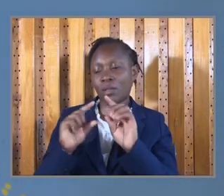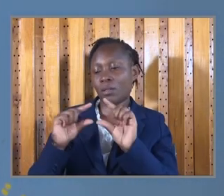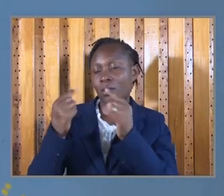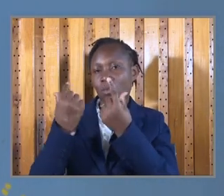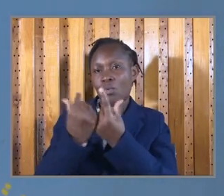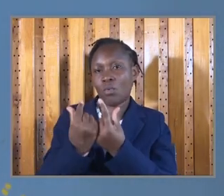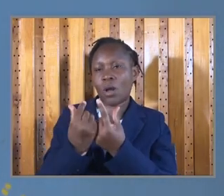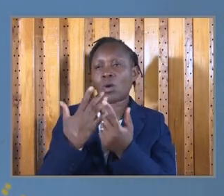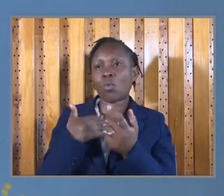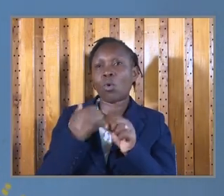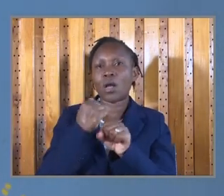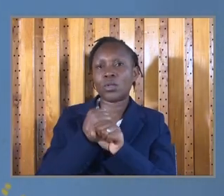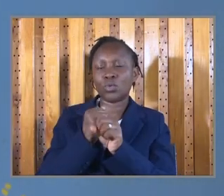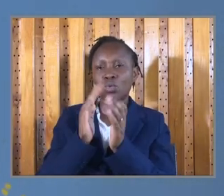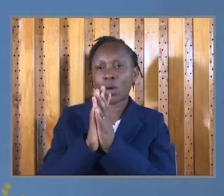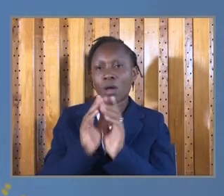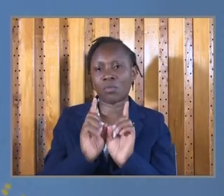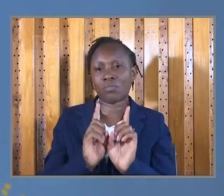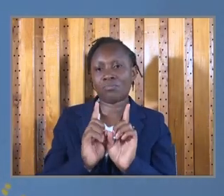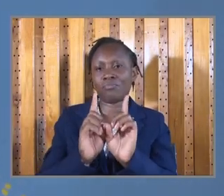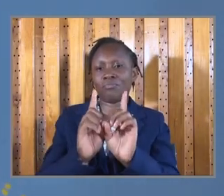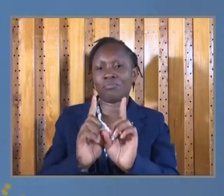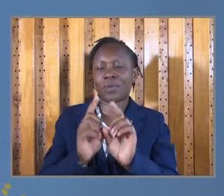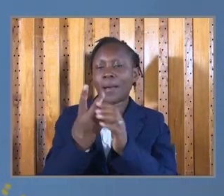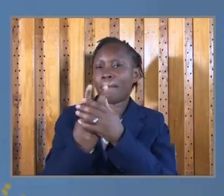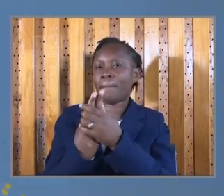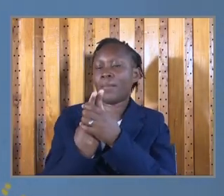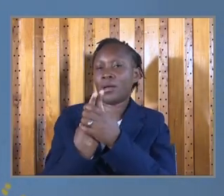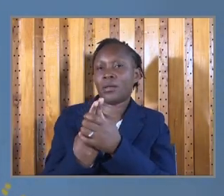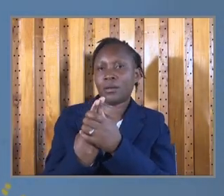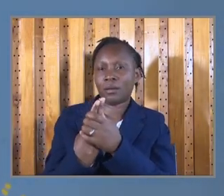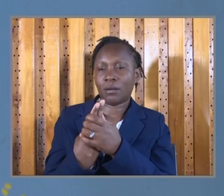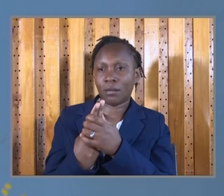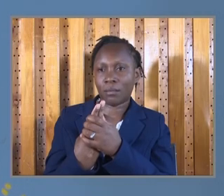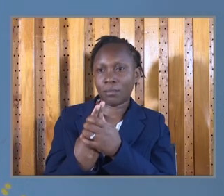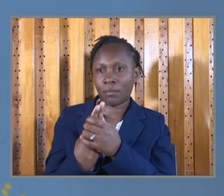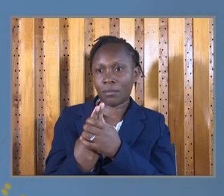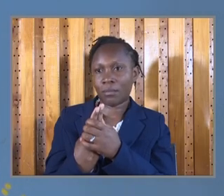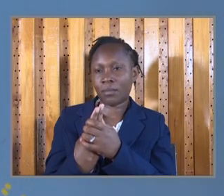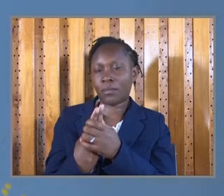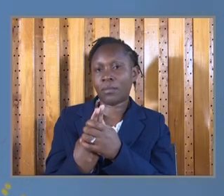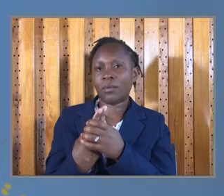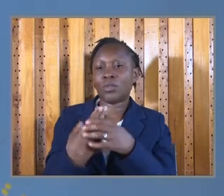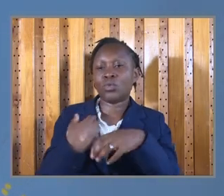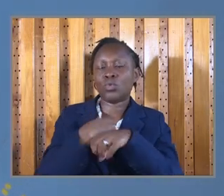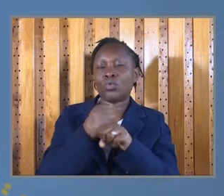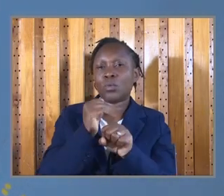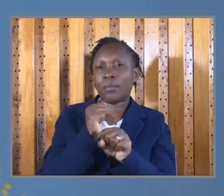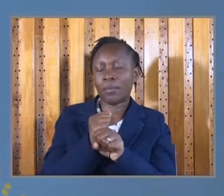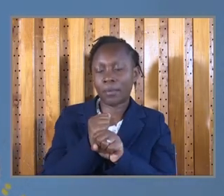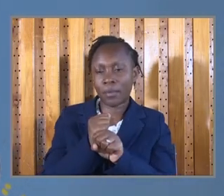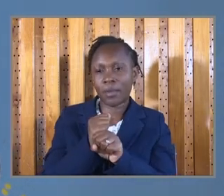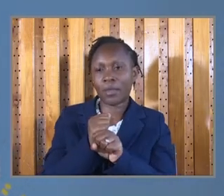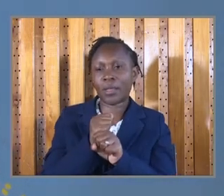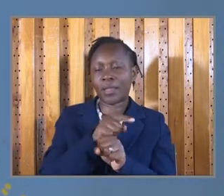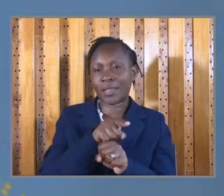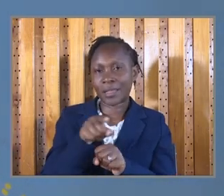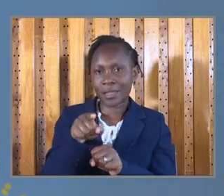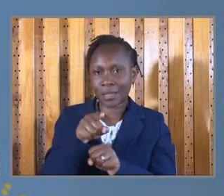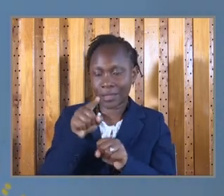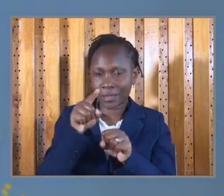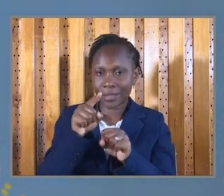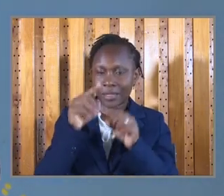working alongside you, with you, in partnership, in friendship, to make these transitions a